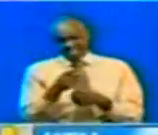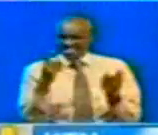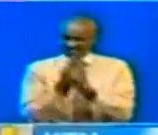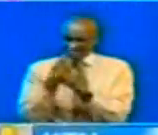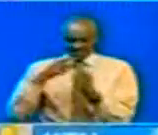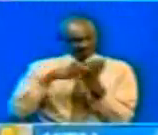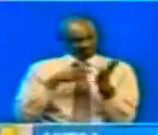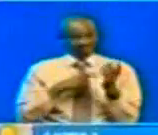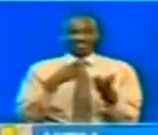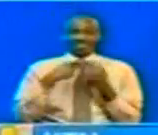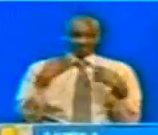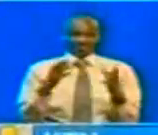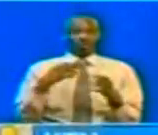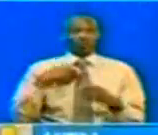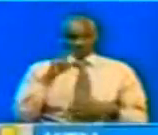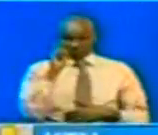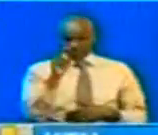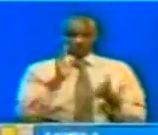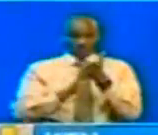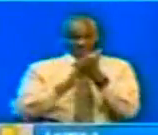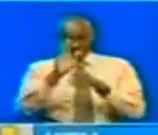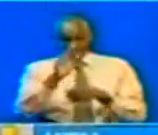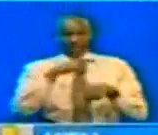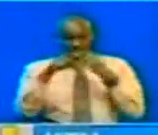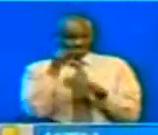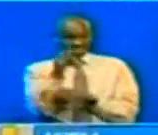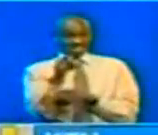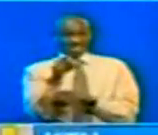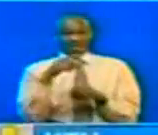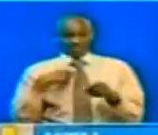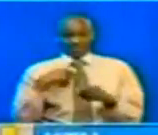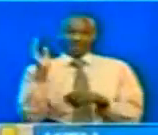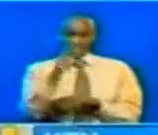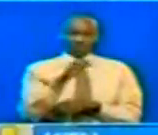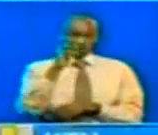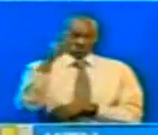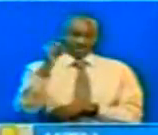issues. And we look forward to seeing your comments of this conversation. I hand it back to Ben and Linda.